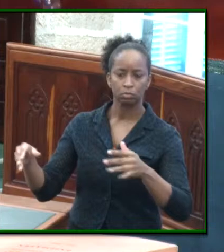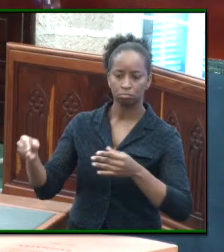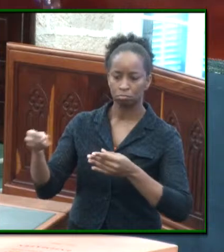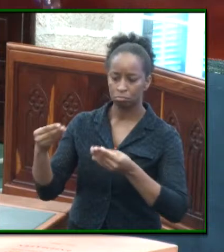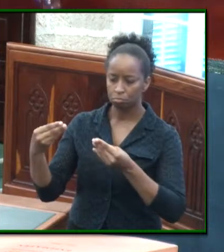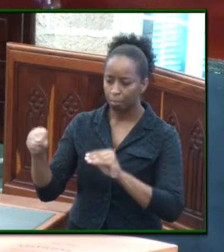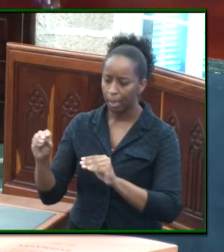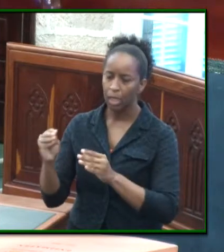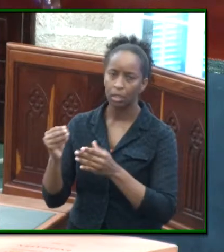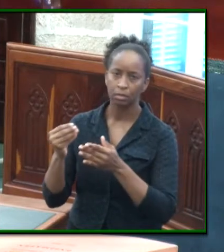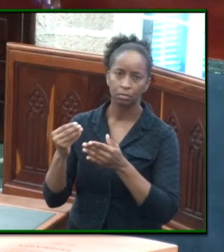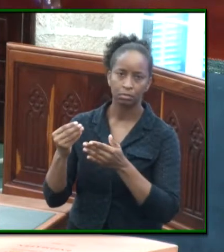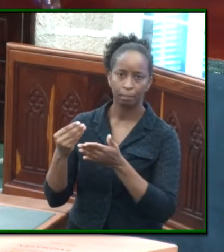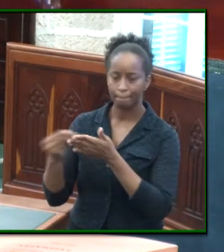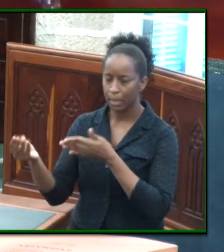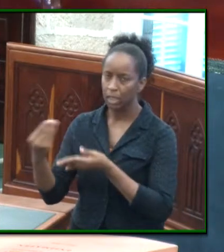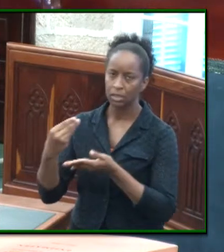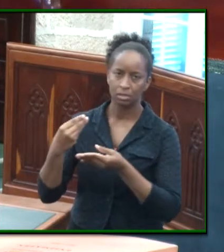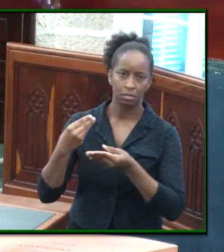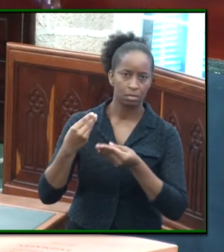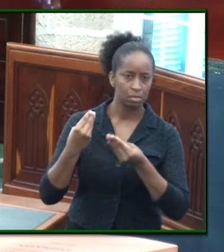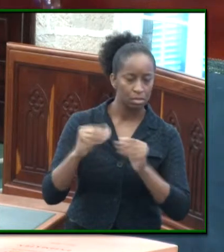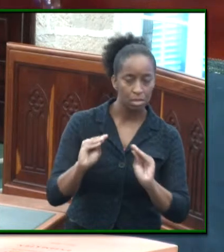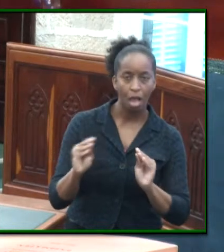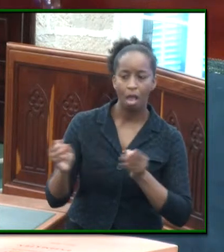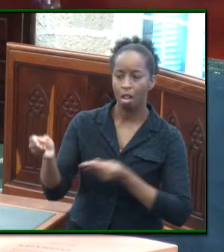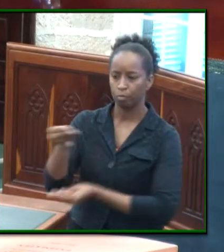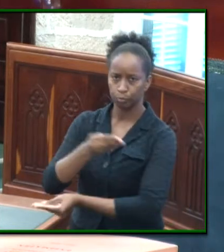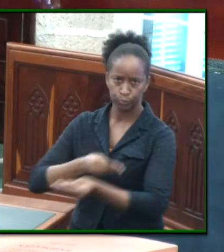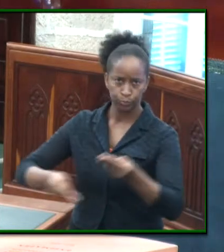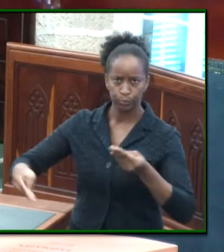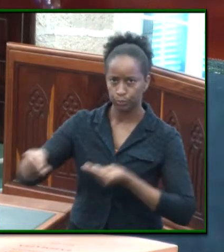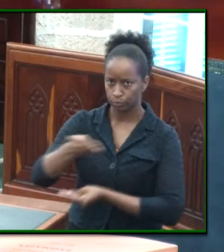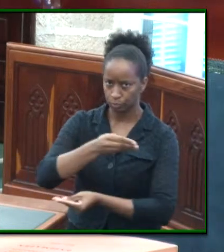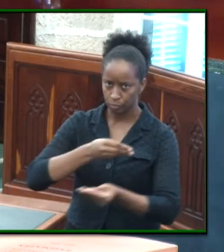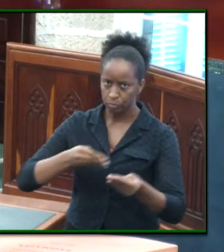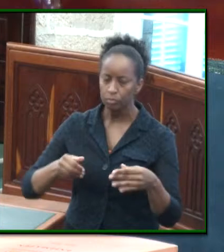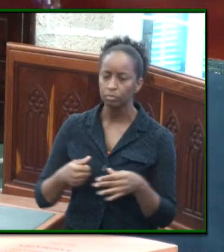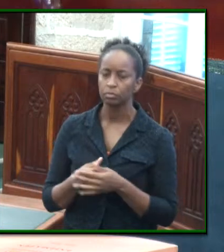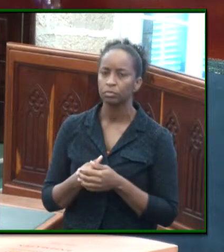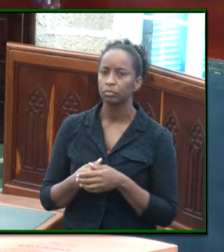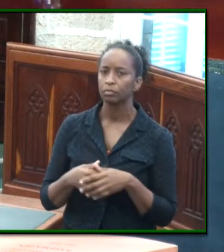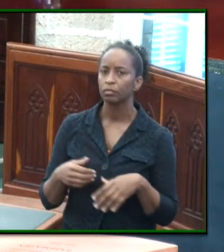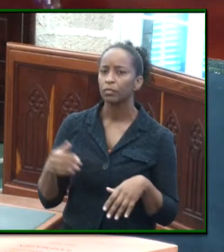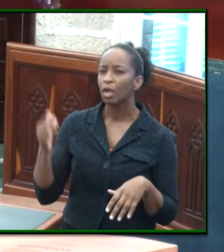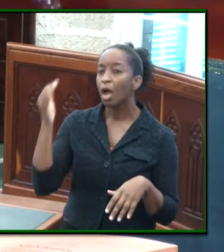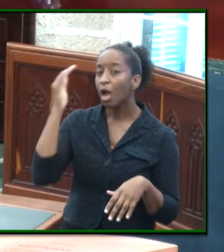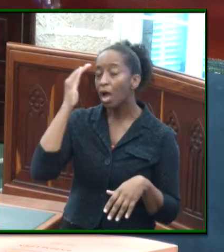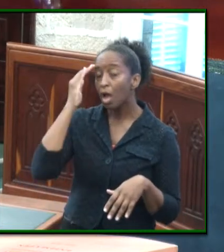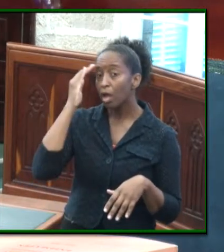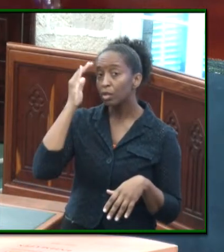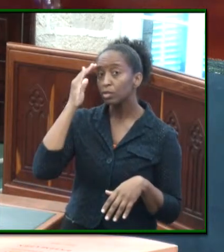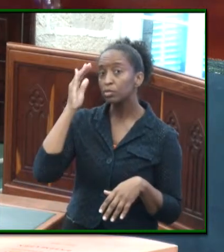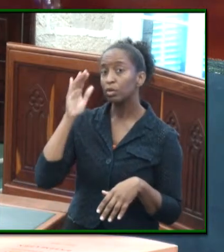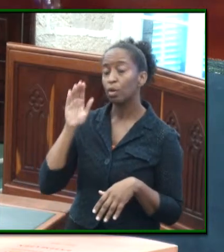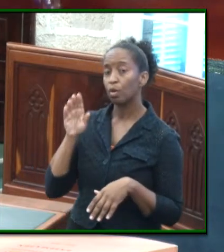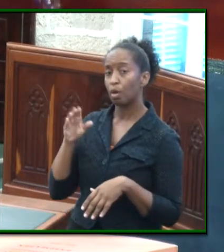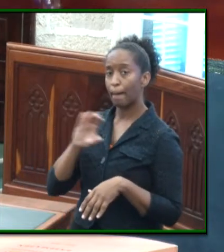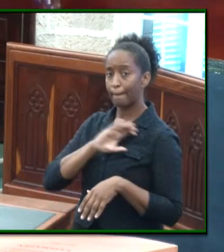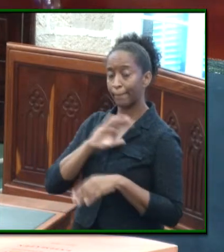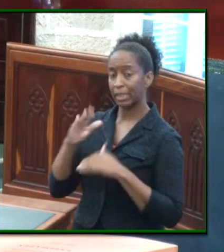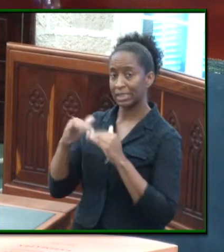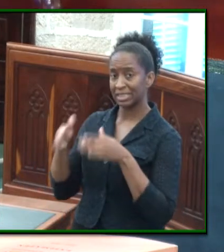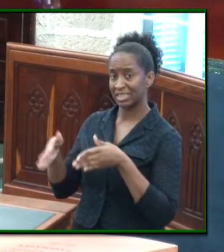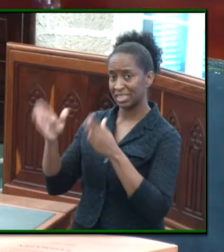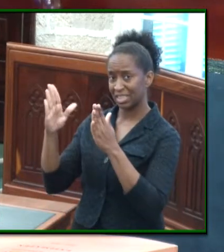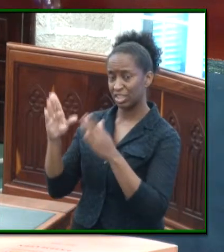center there. I know that the District C police station is in a fairly decrepit state, and the